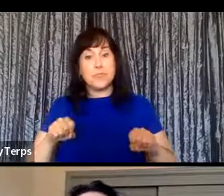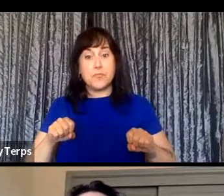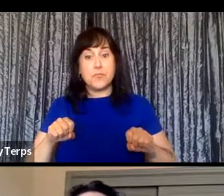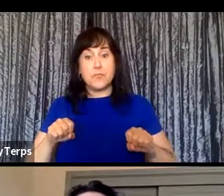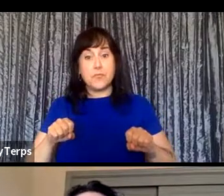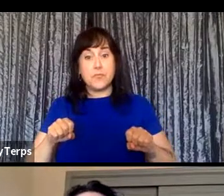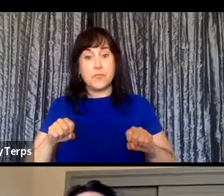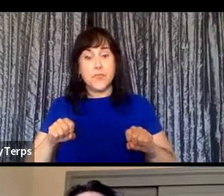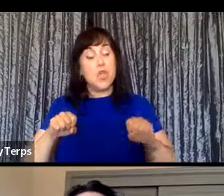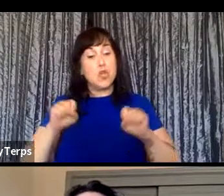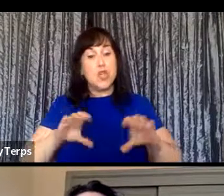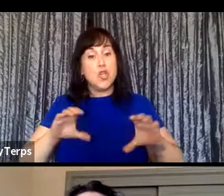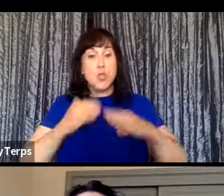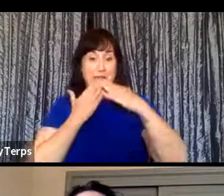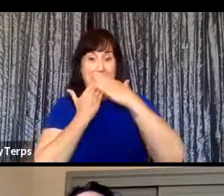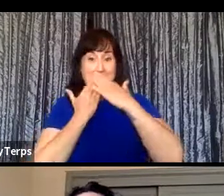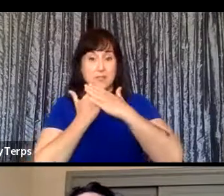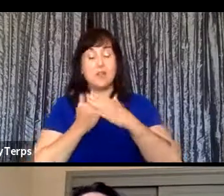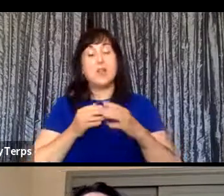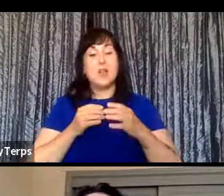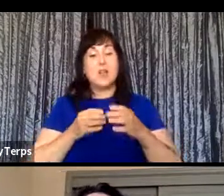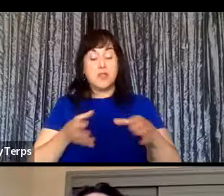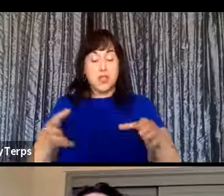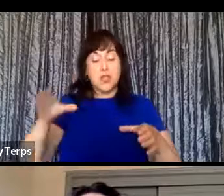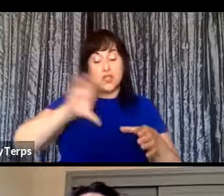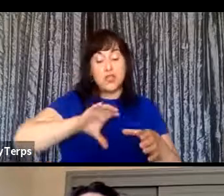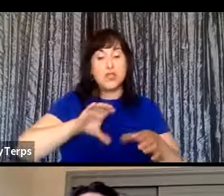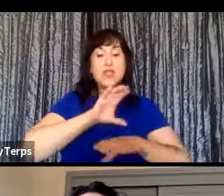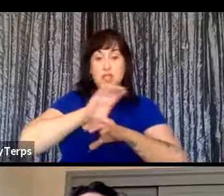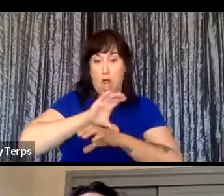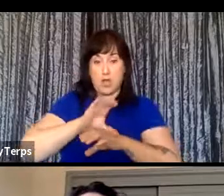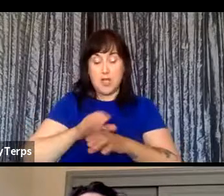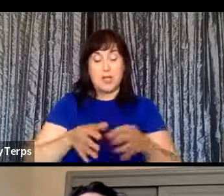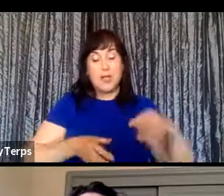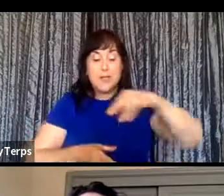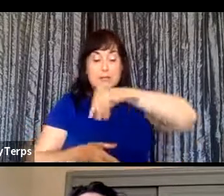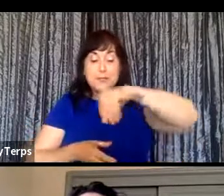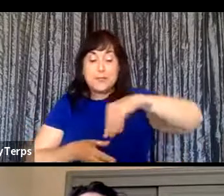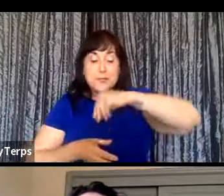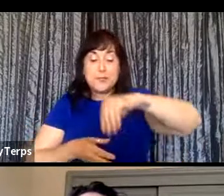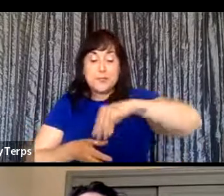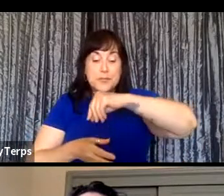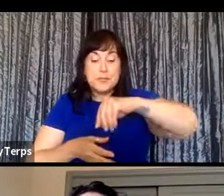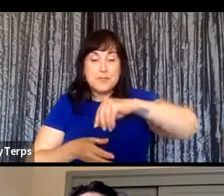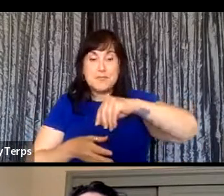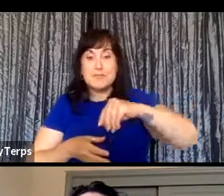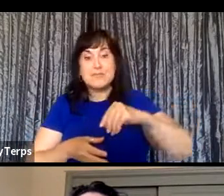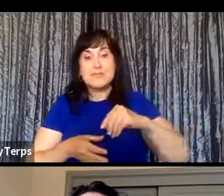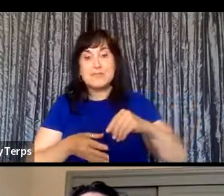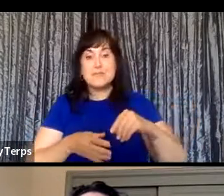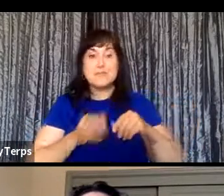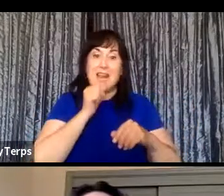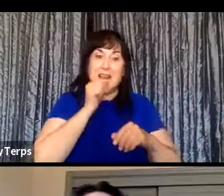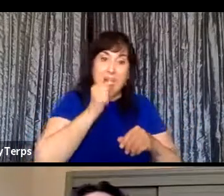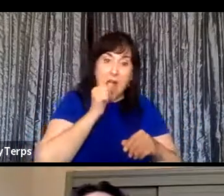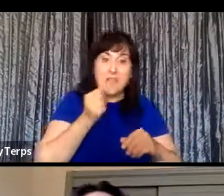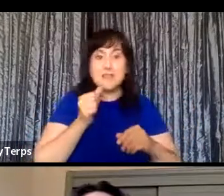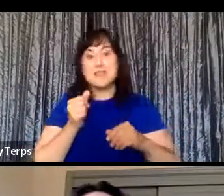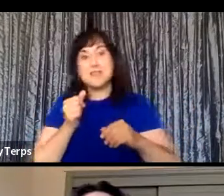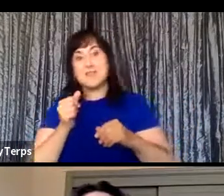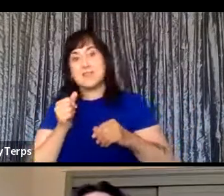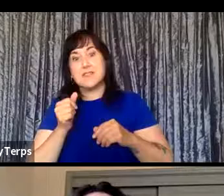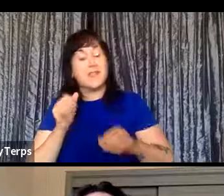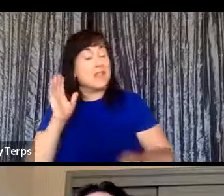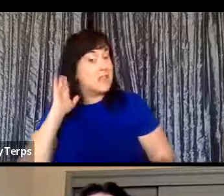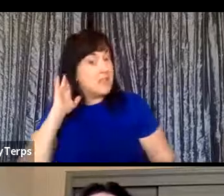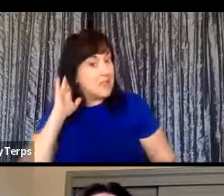in a sandwich effect, so a layer of chocolate, a layer of your ingredients, dried nuts, dried fruit, marshmallow whatever. fluff. What